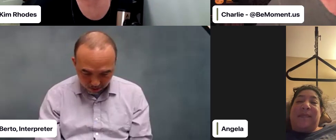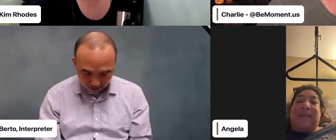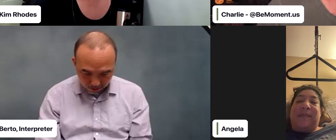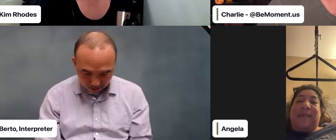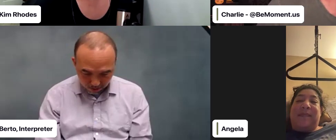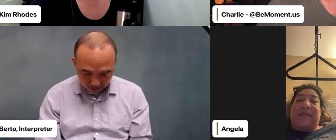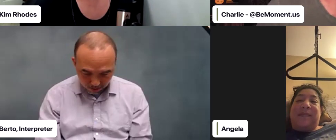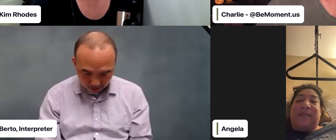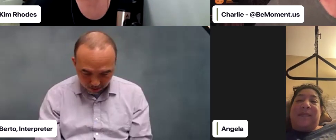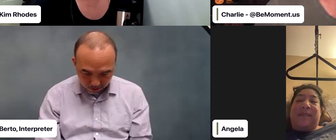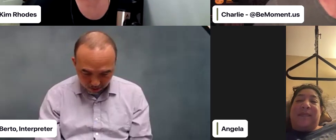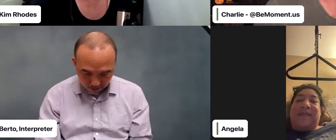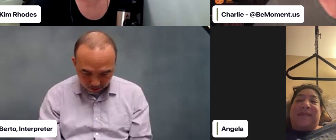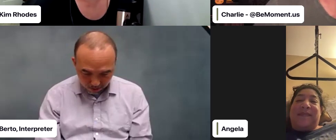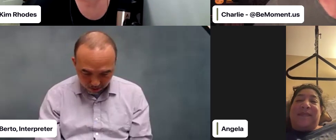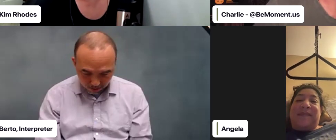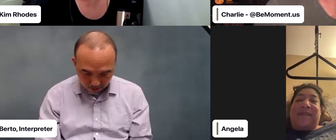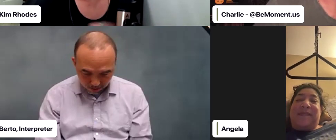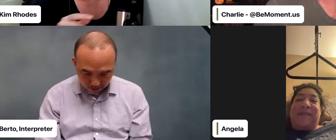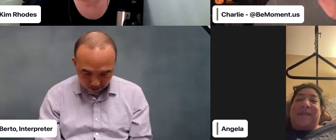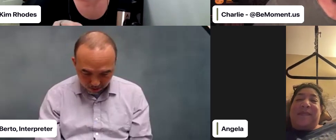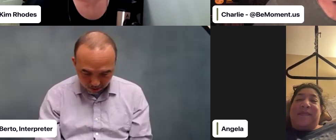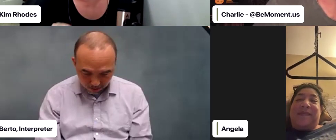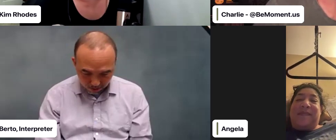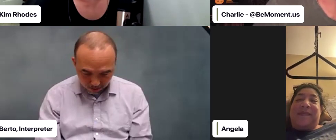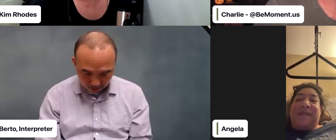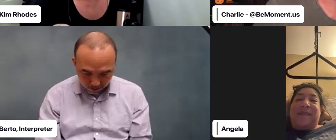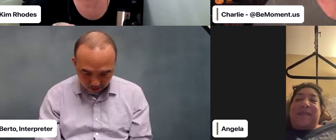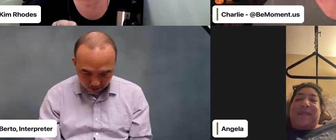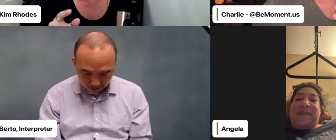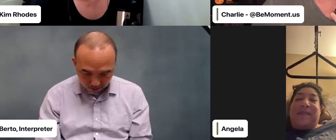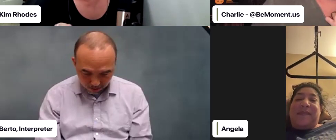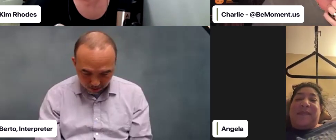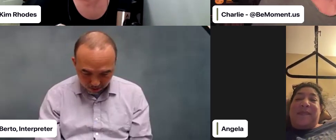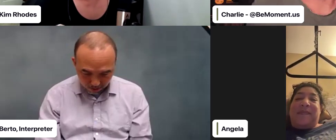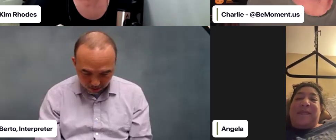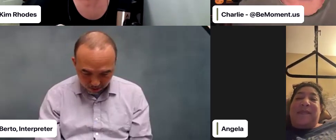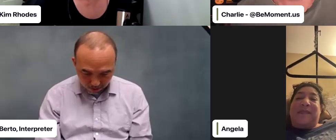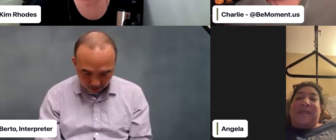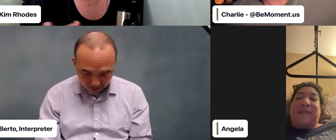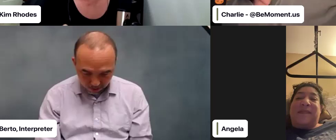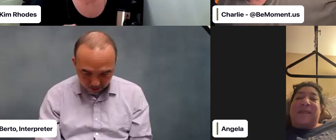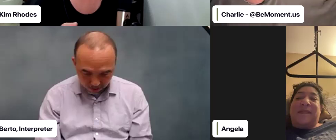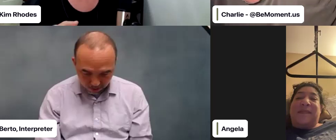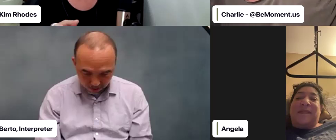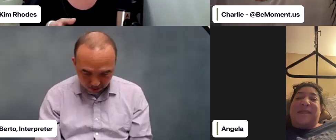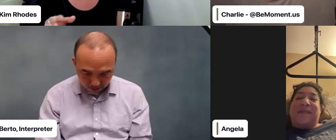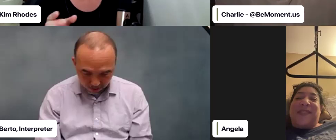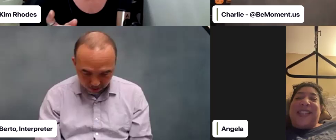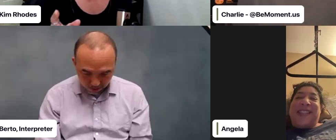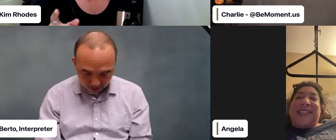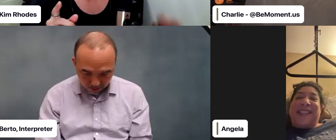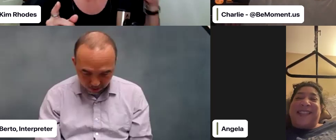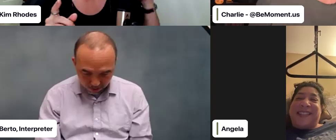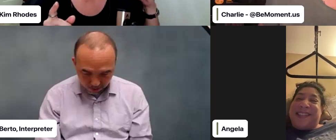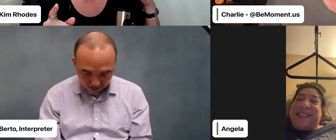uh, I see the name. I just saw Amy Maltman, Oh, but Bruni. Amy Bruni. Bruni. Yes. I was like, I